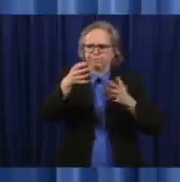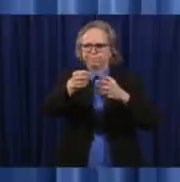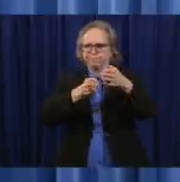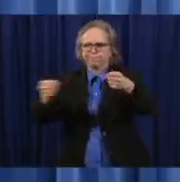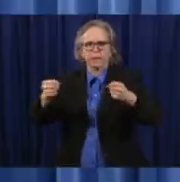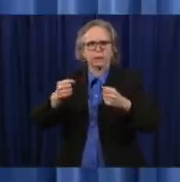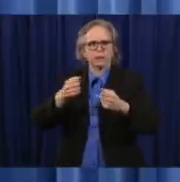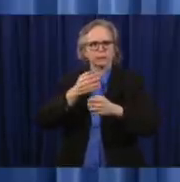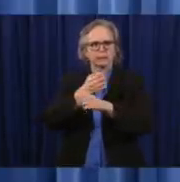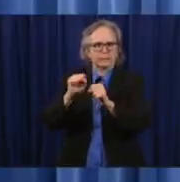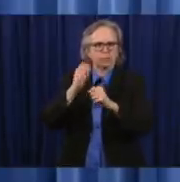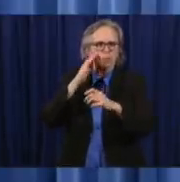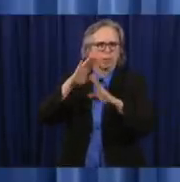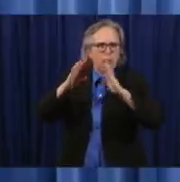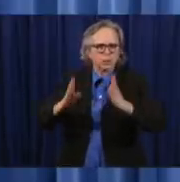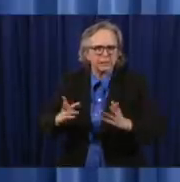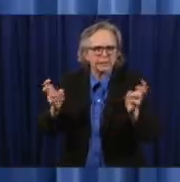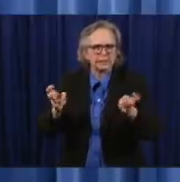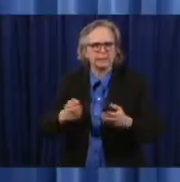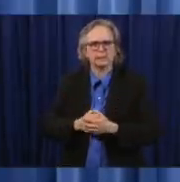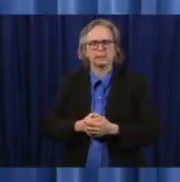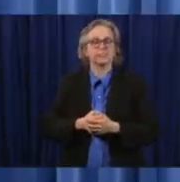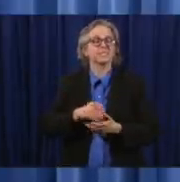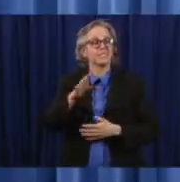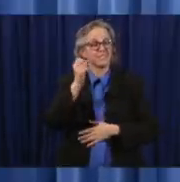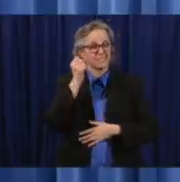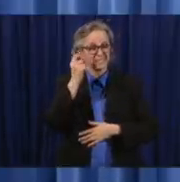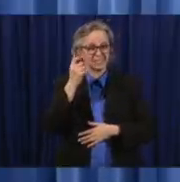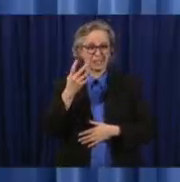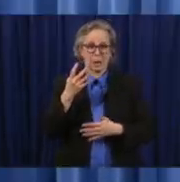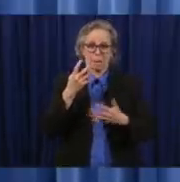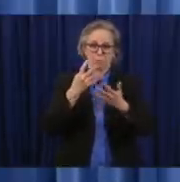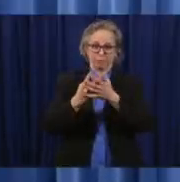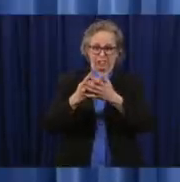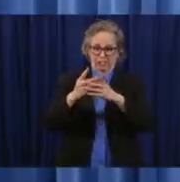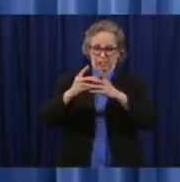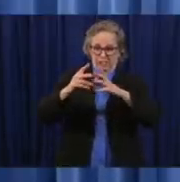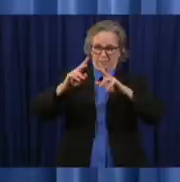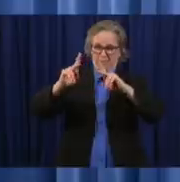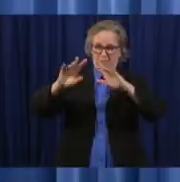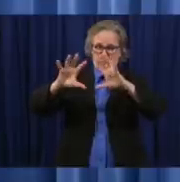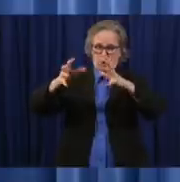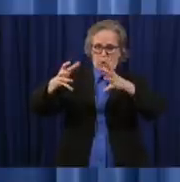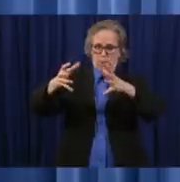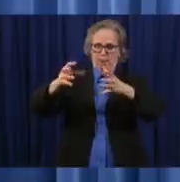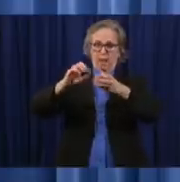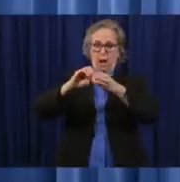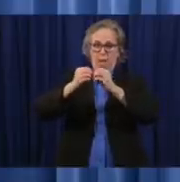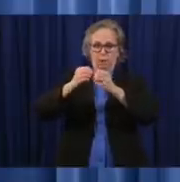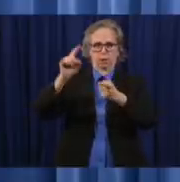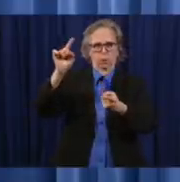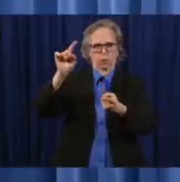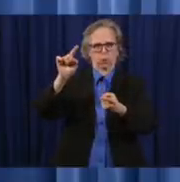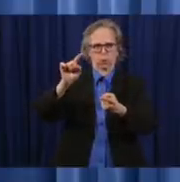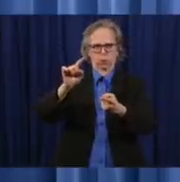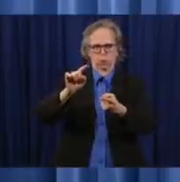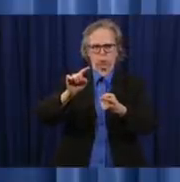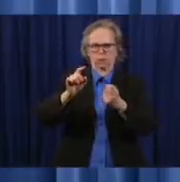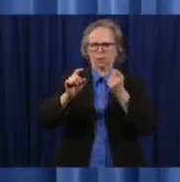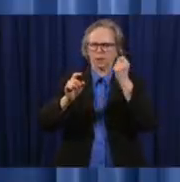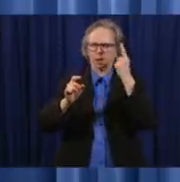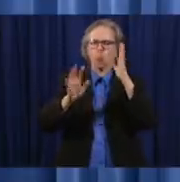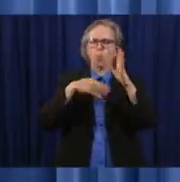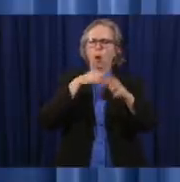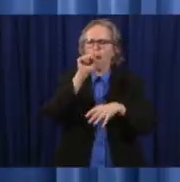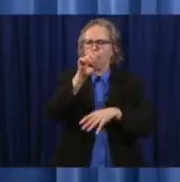we're seeing the prison population continue to drop. We'll have those figures for you tomorrow. We do